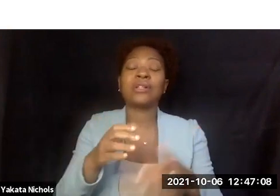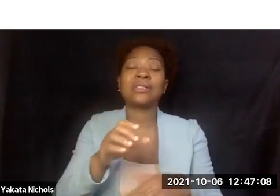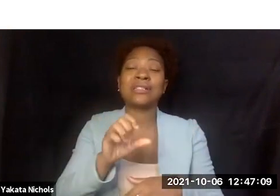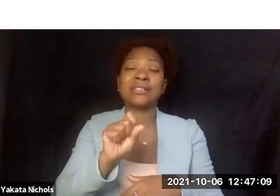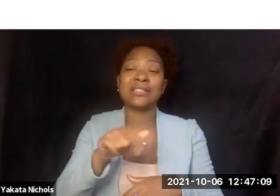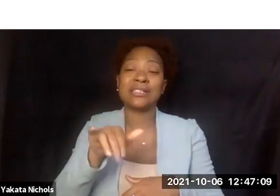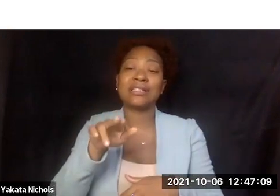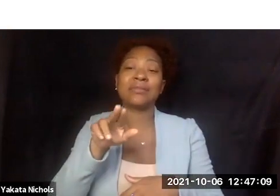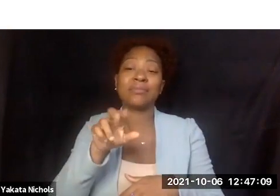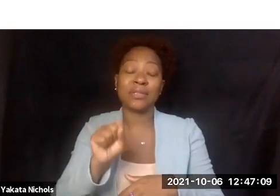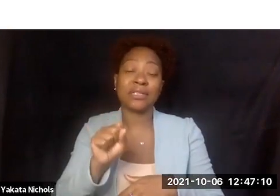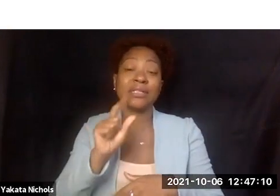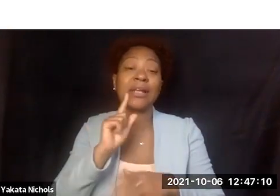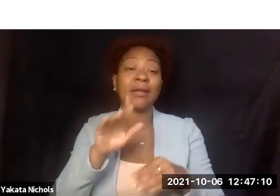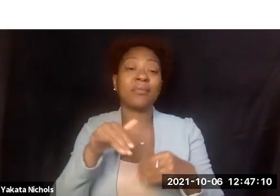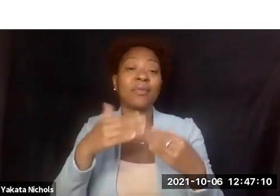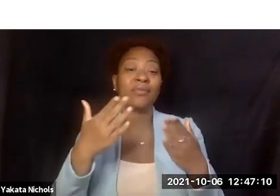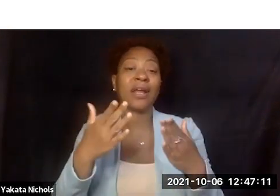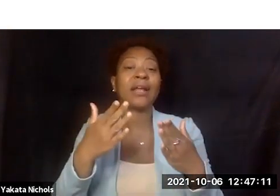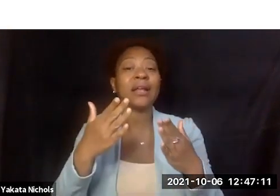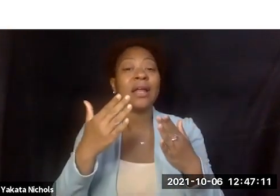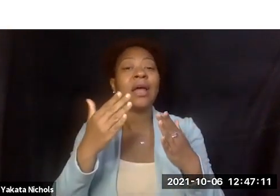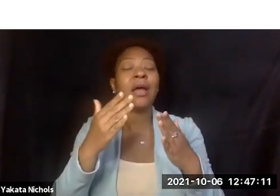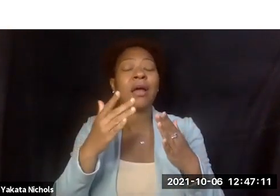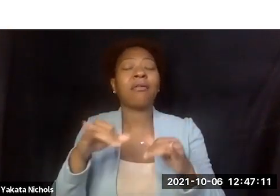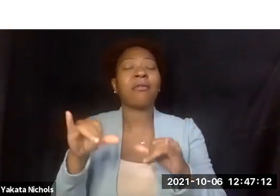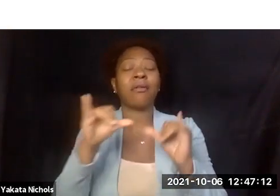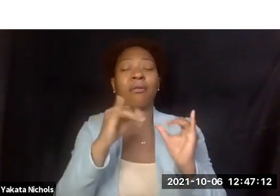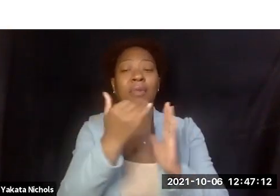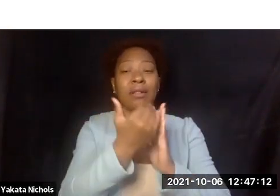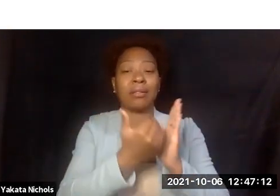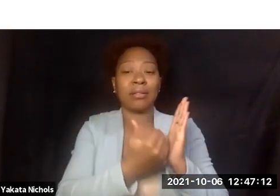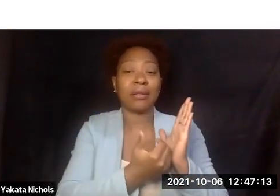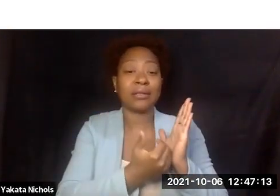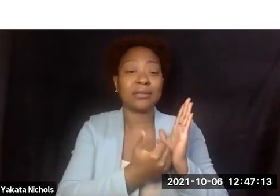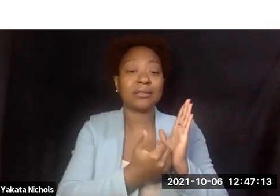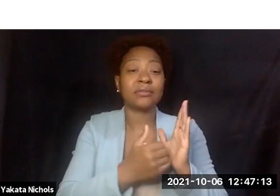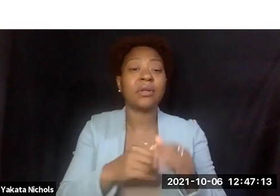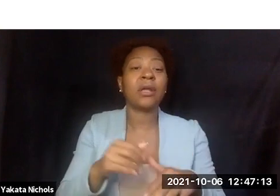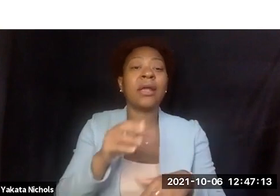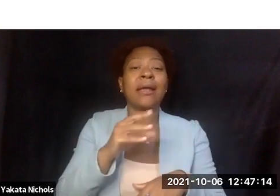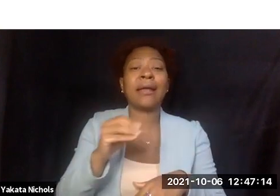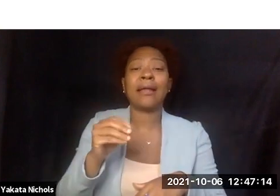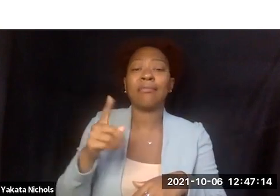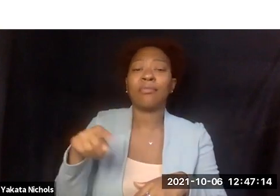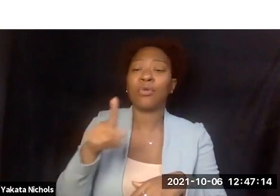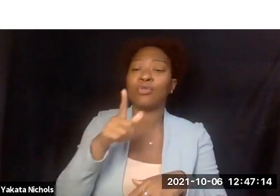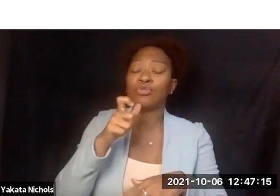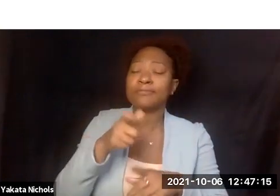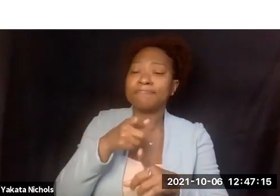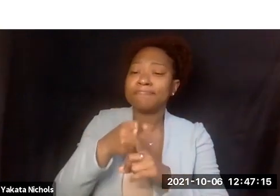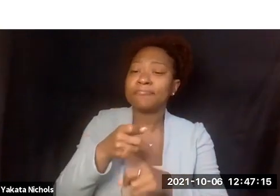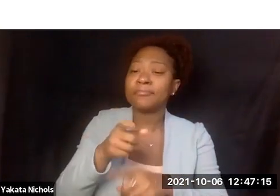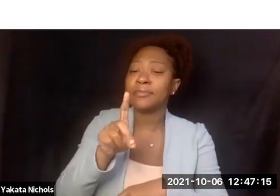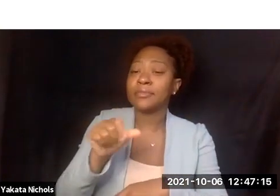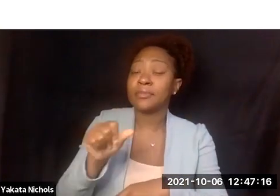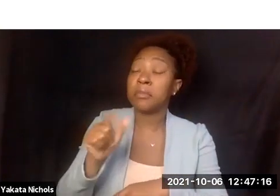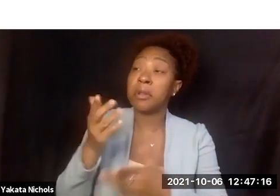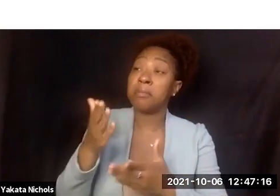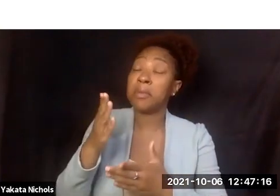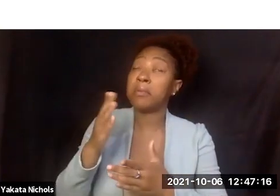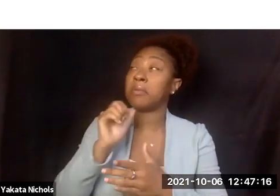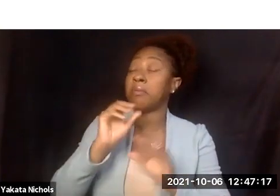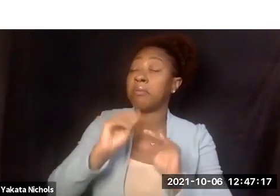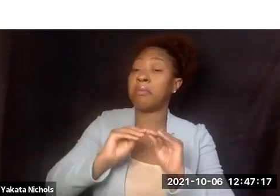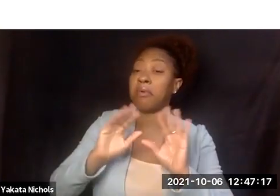a list of some common ableist norms as well, especially norms that affect invisible disabilities, since these may be less